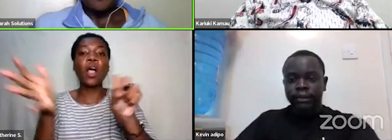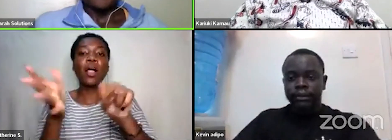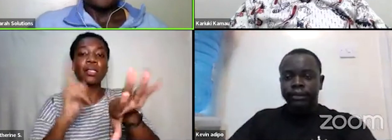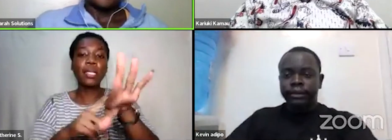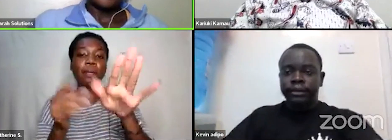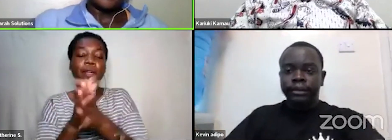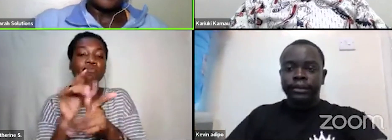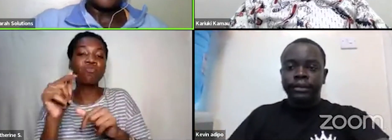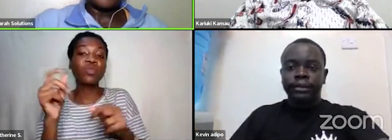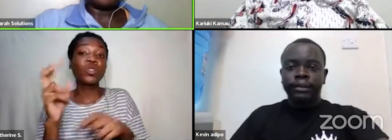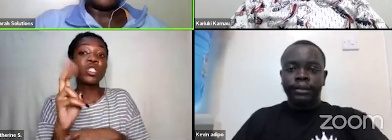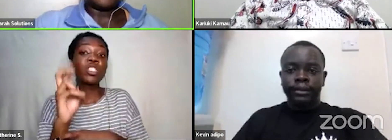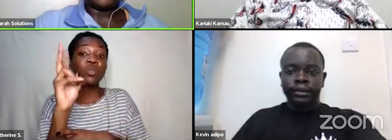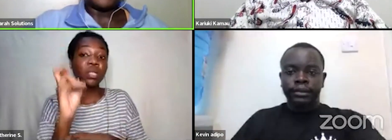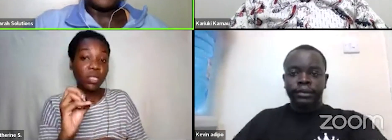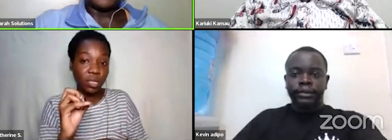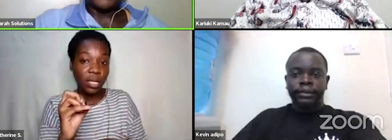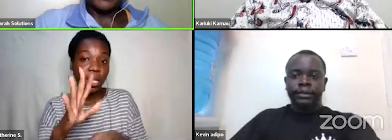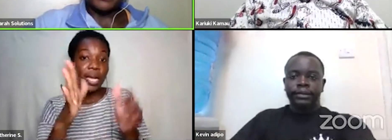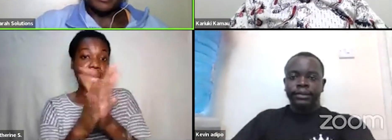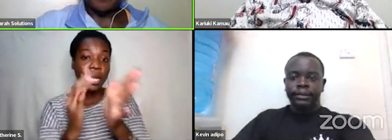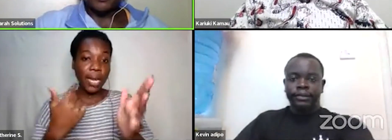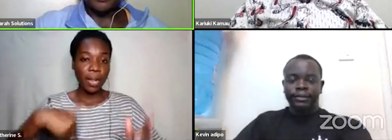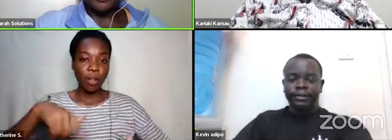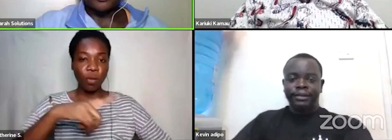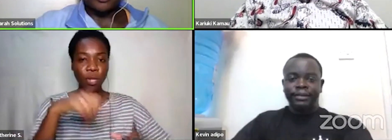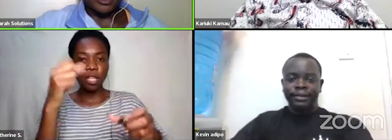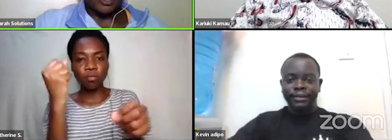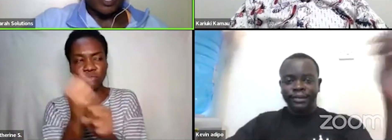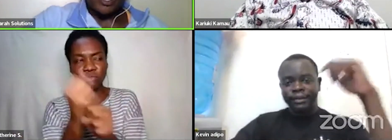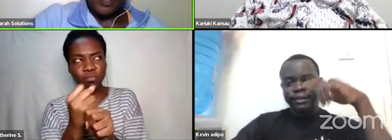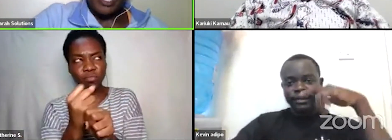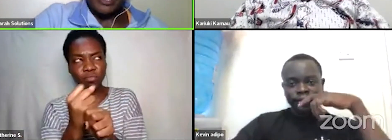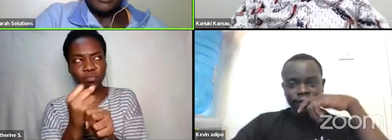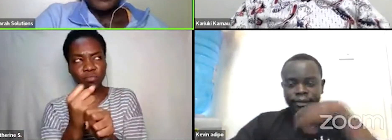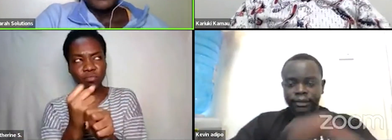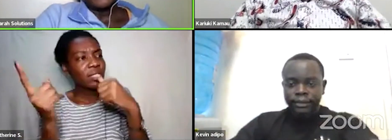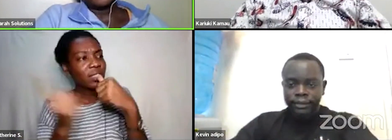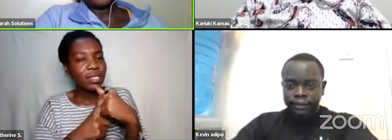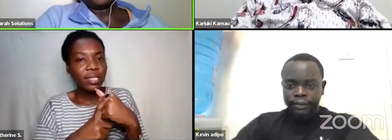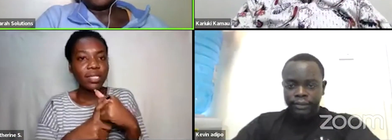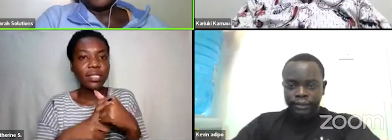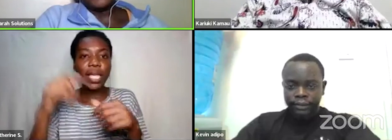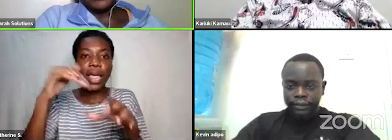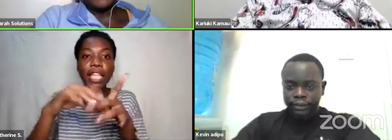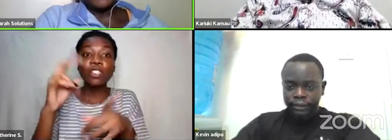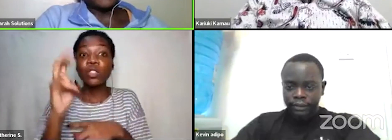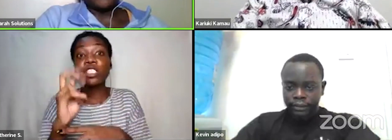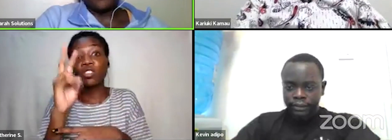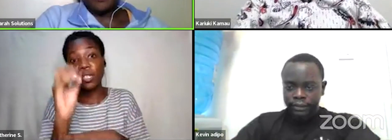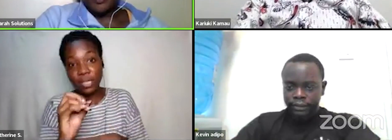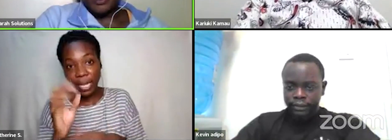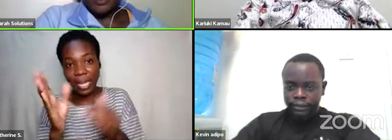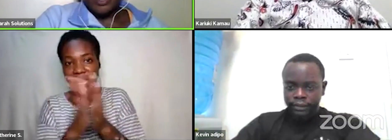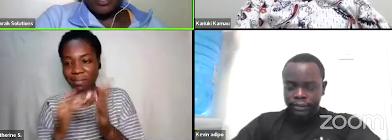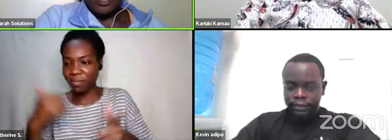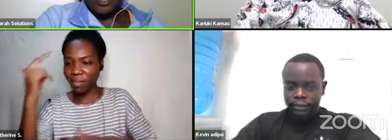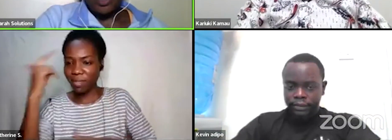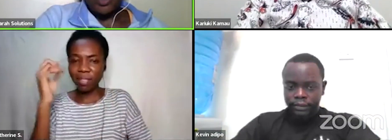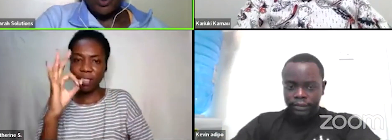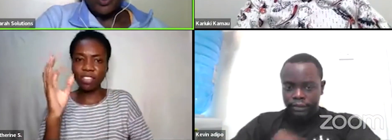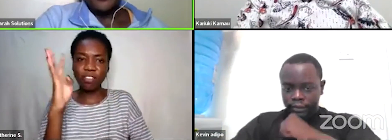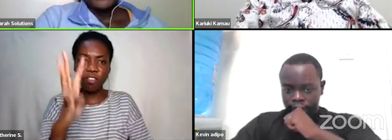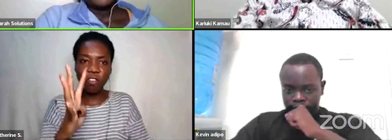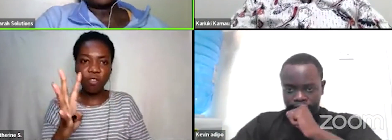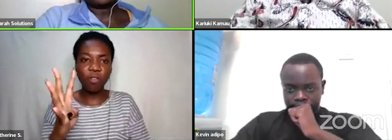2020. We did 26 episodes in 2020, and then we need, I think, 34 episodes in